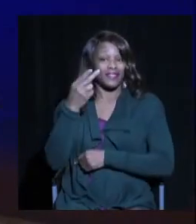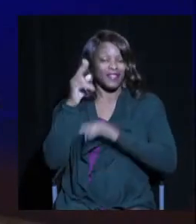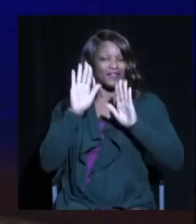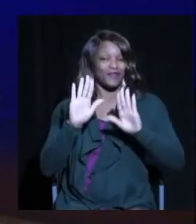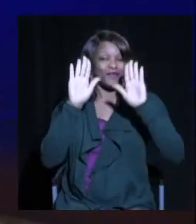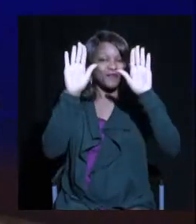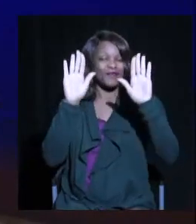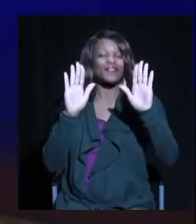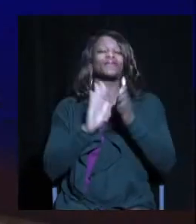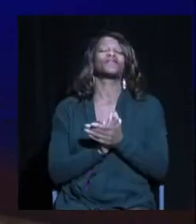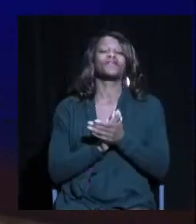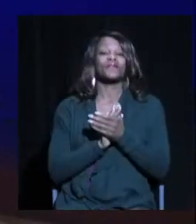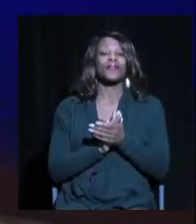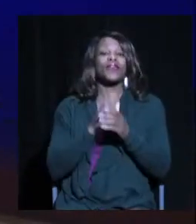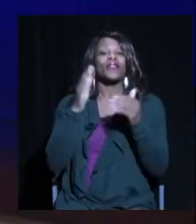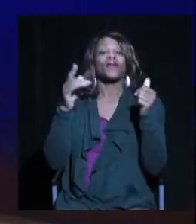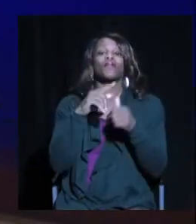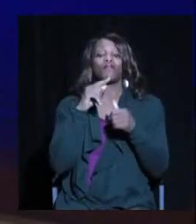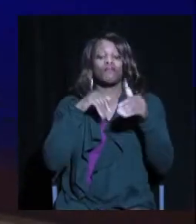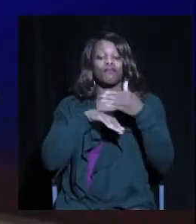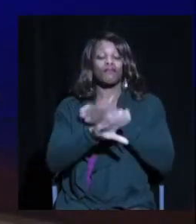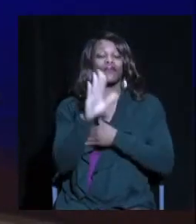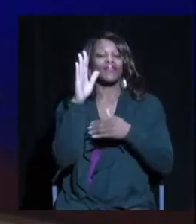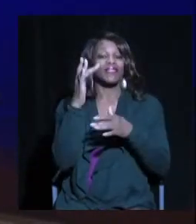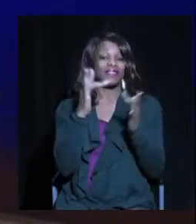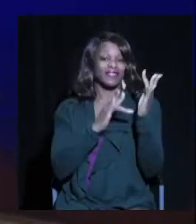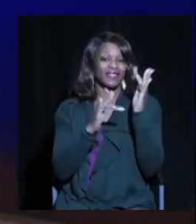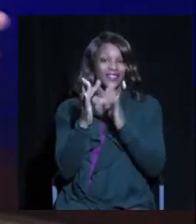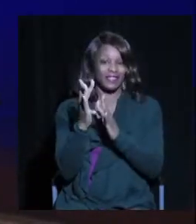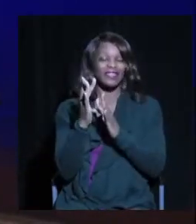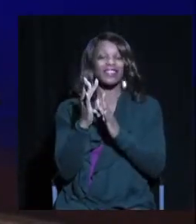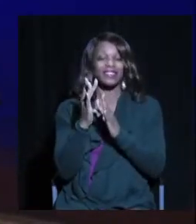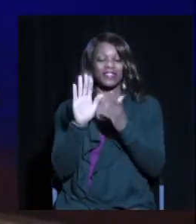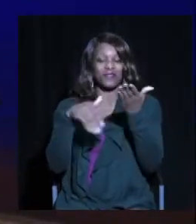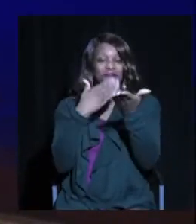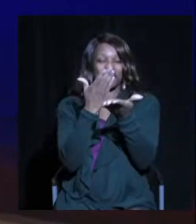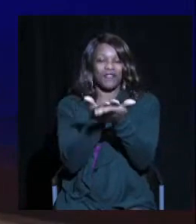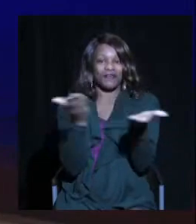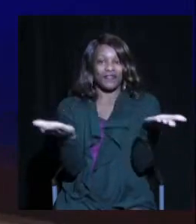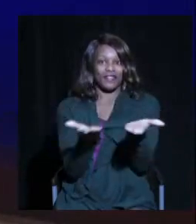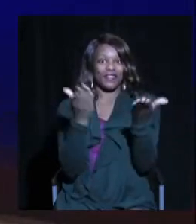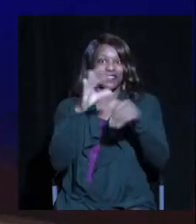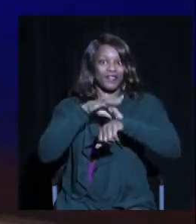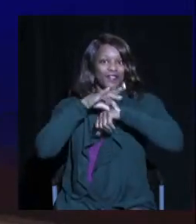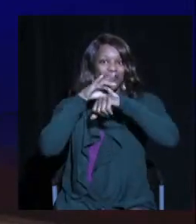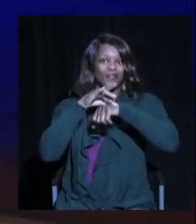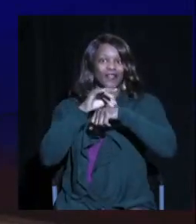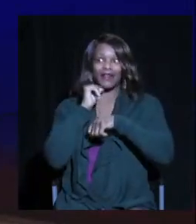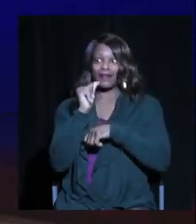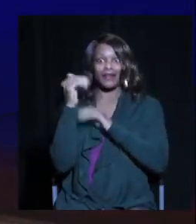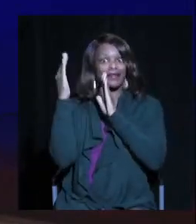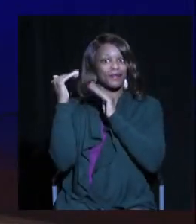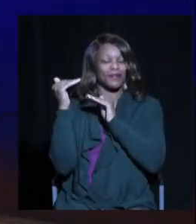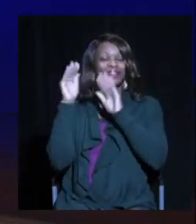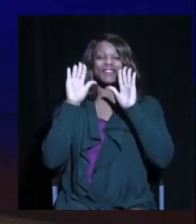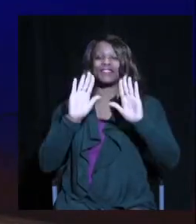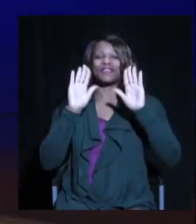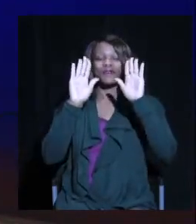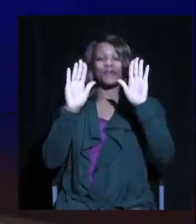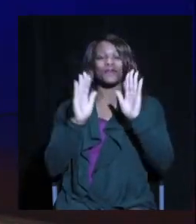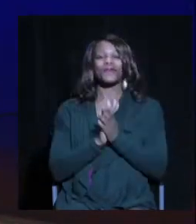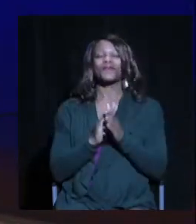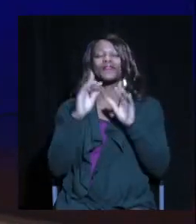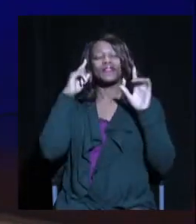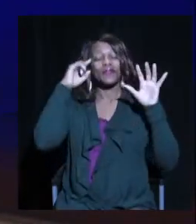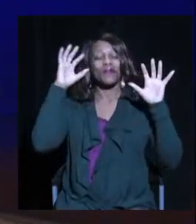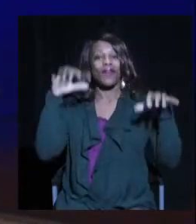the birth of Jesus and his arrival to earth. It was an unexpected surprise. You don't want to miss this series. All right,